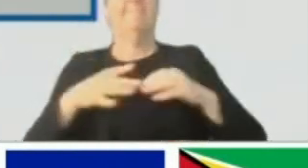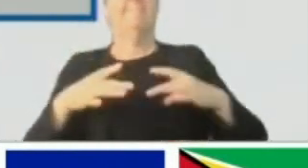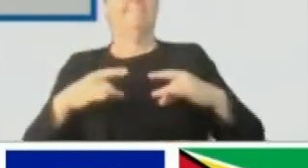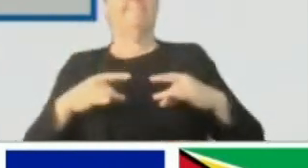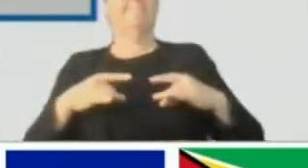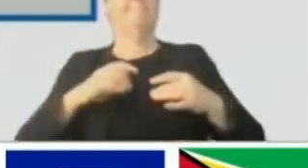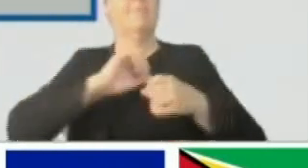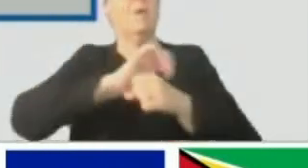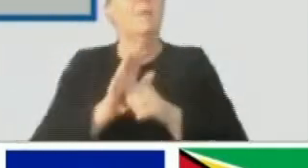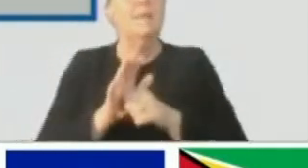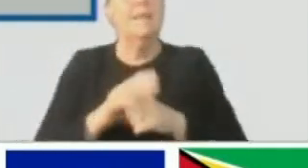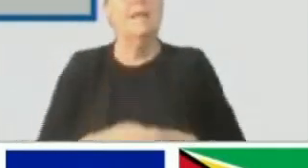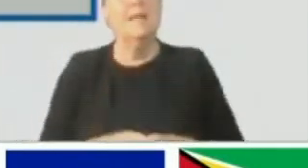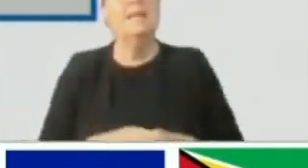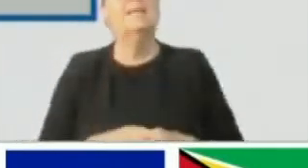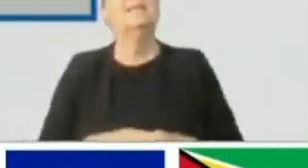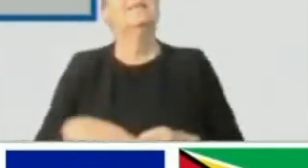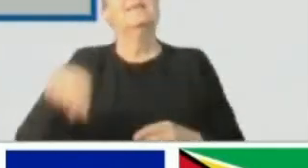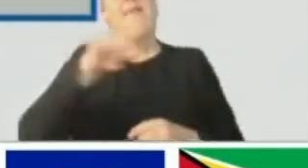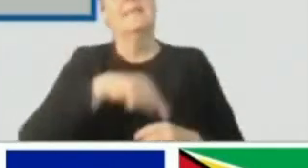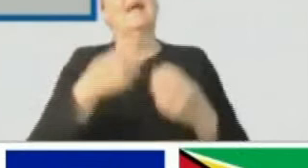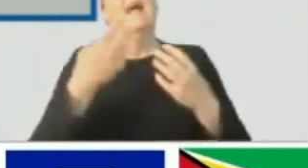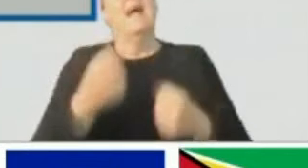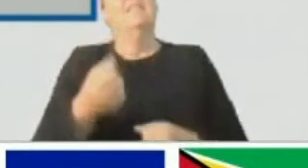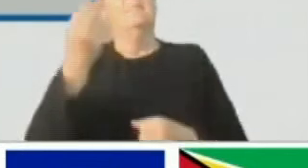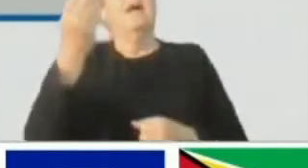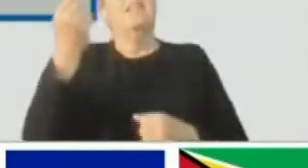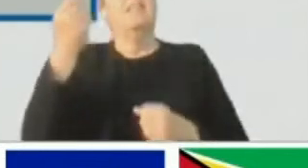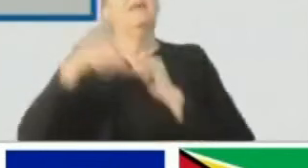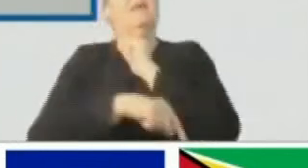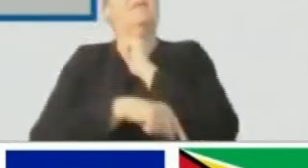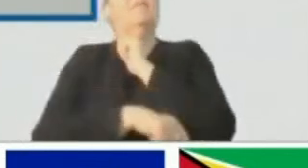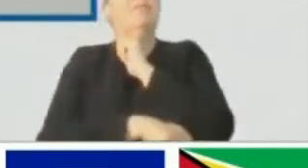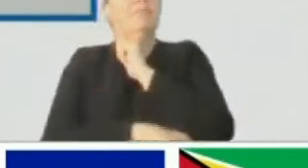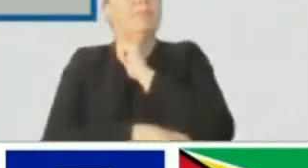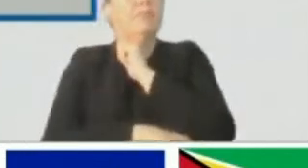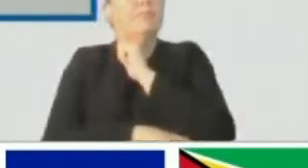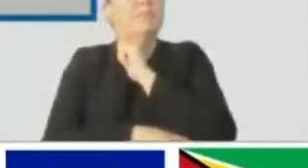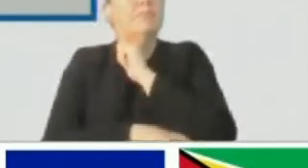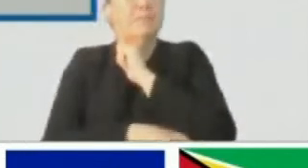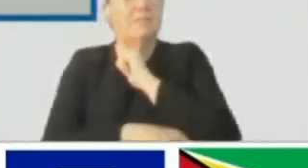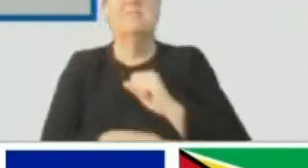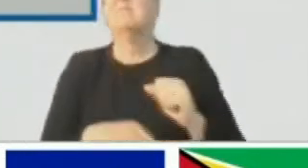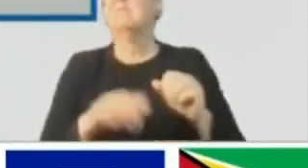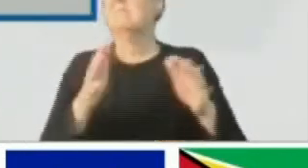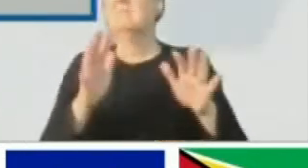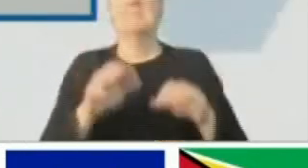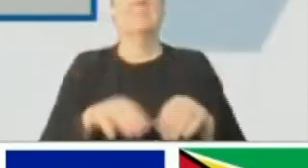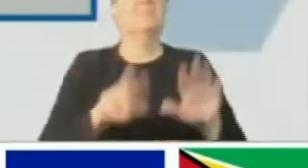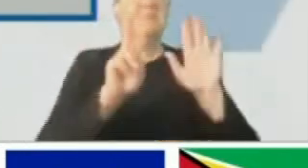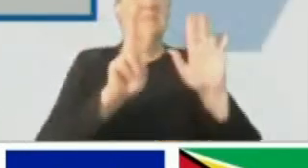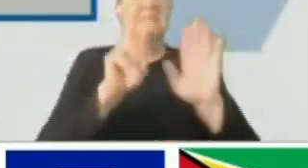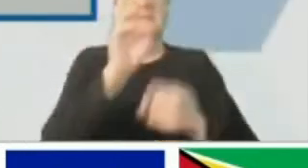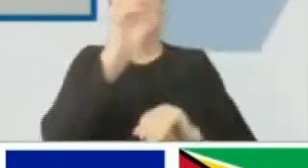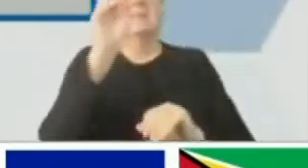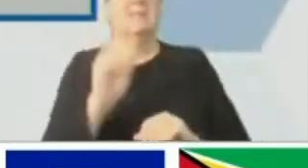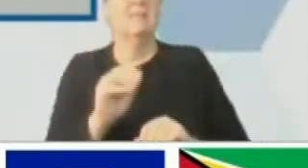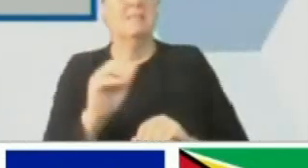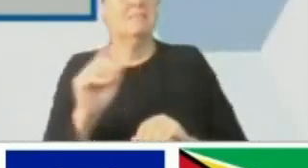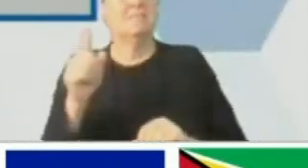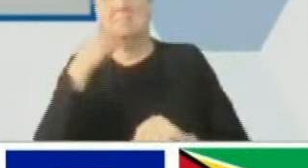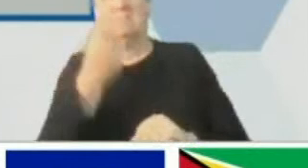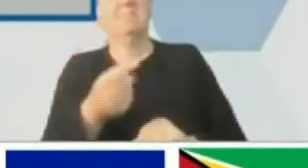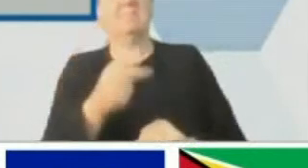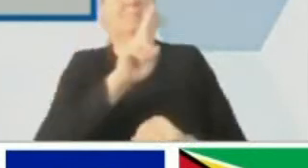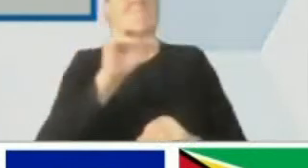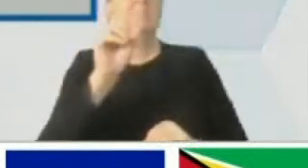from the economic fallout it has caused, which was estimated at 7% for this region in 2020. As devastating